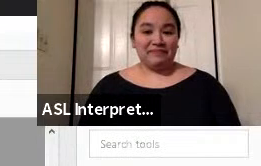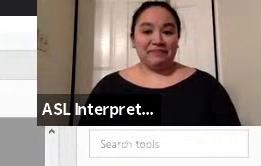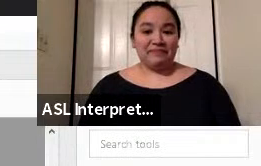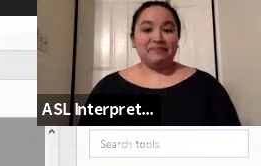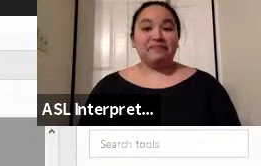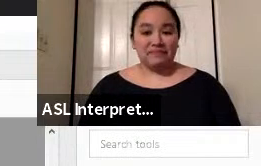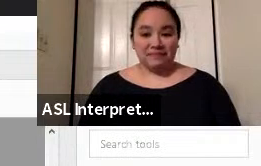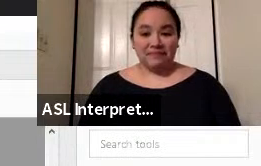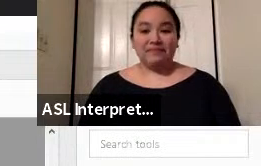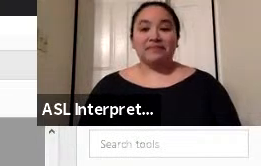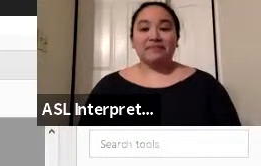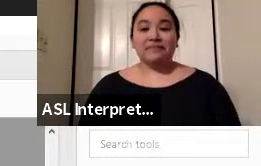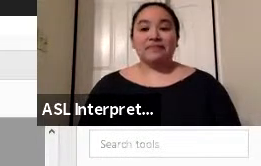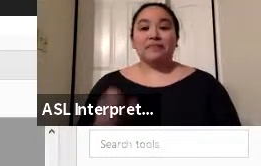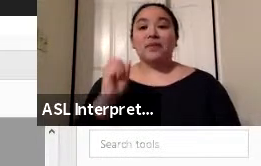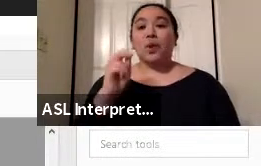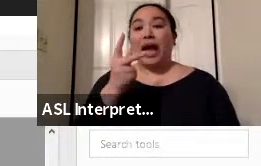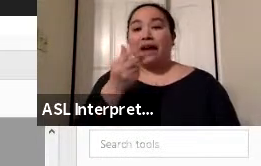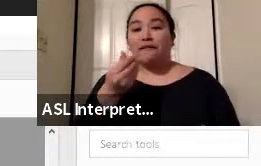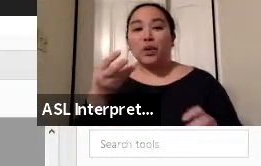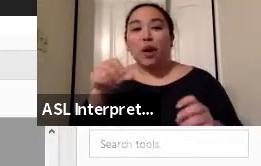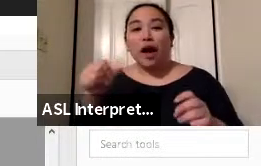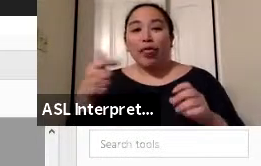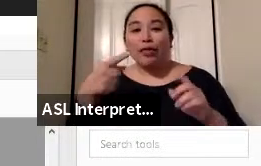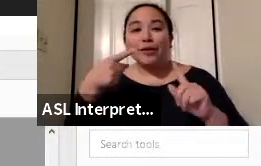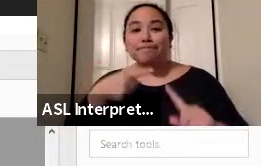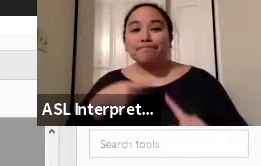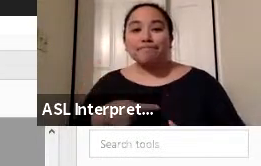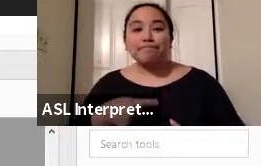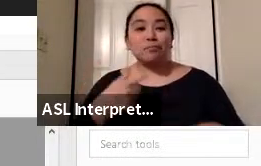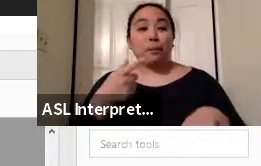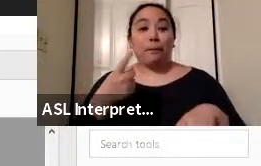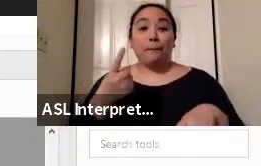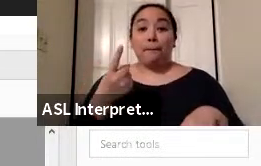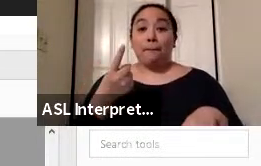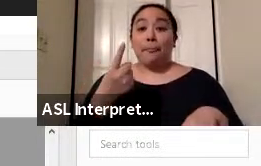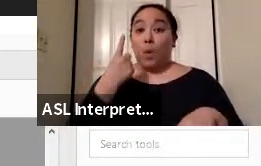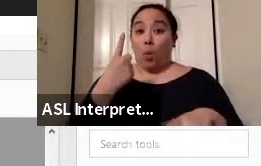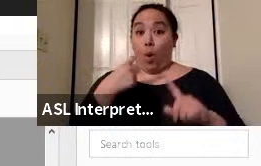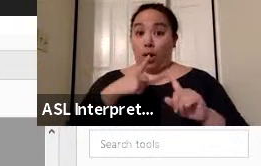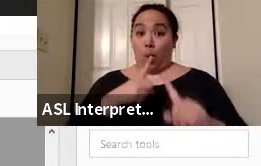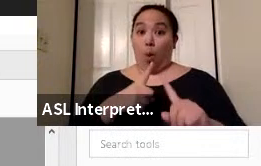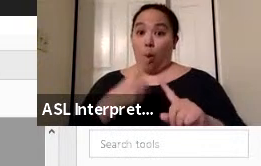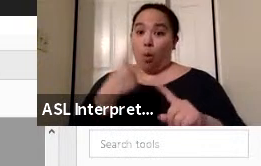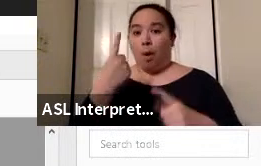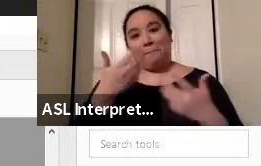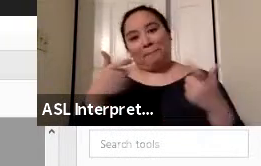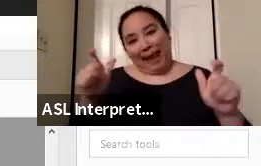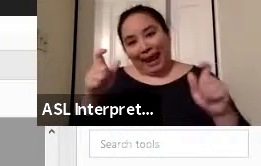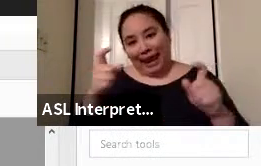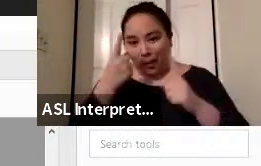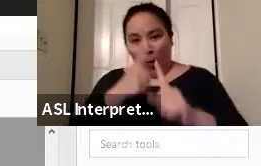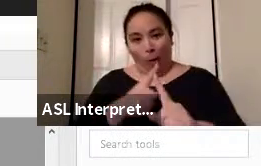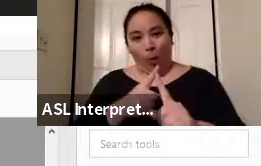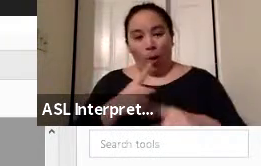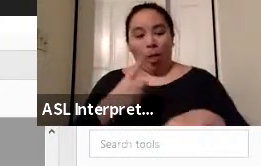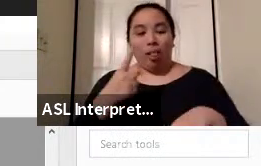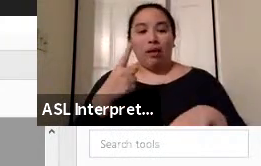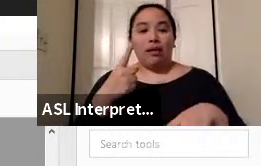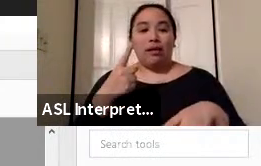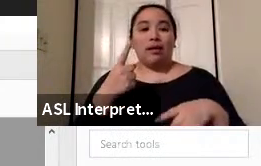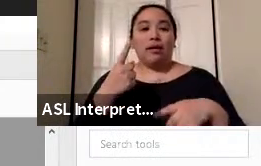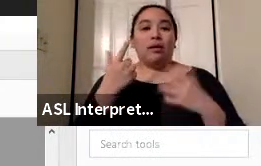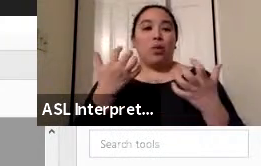All right, so just a couple of highlights, since one of the goals, one of the many goals, was to provide